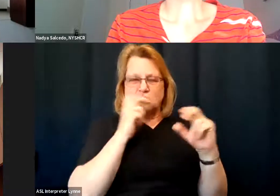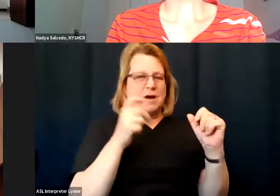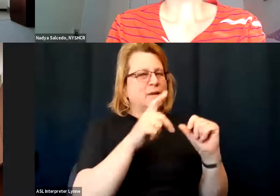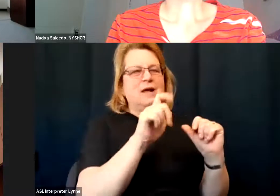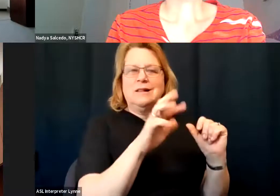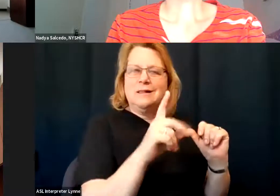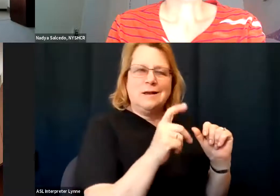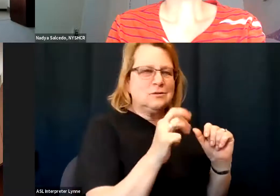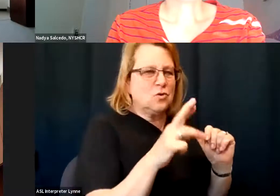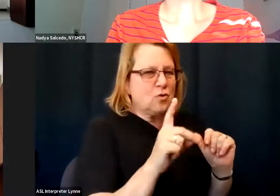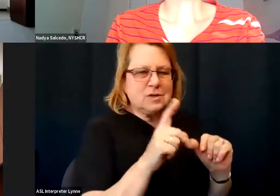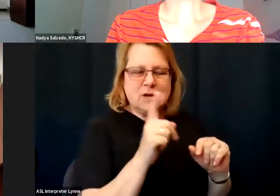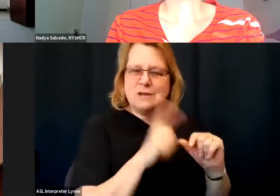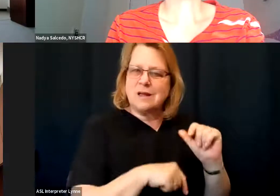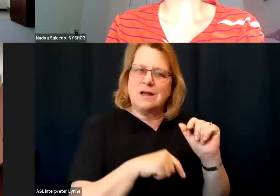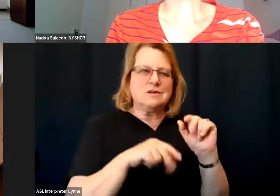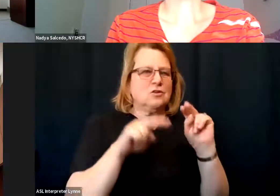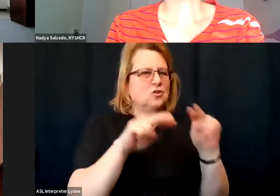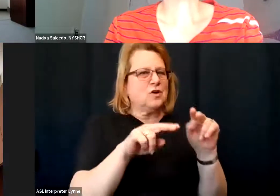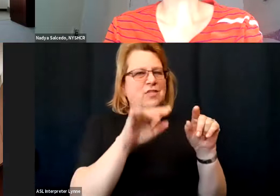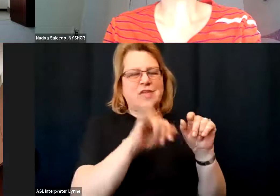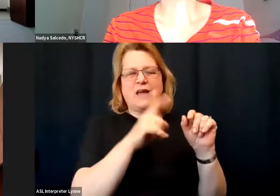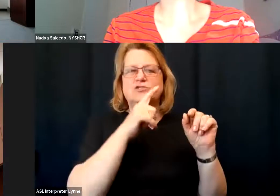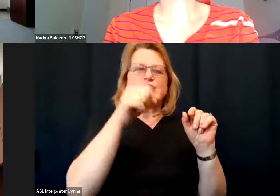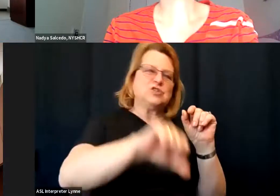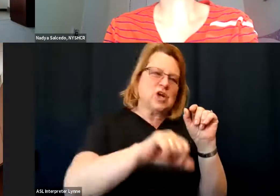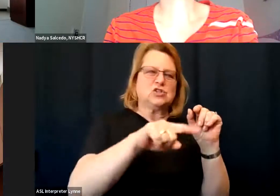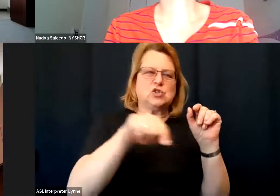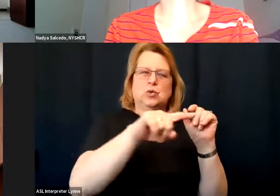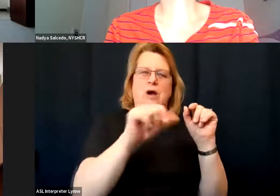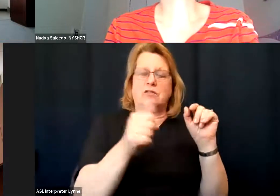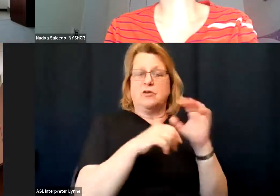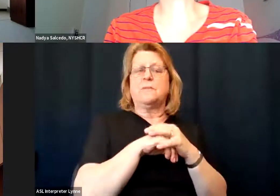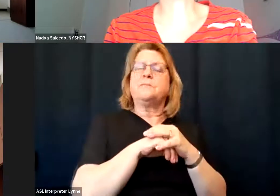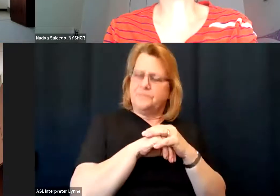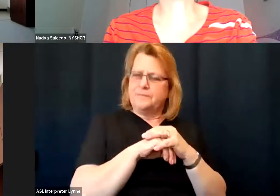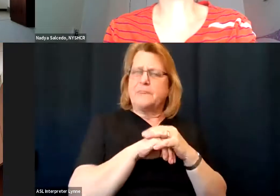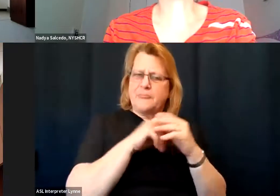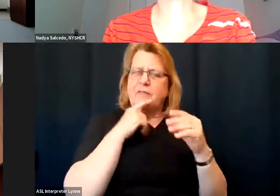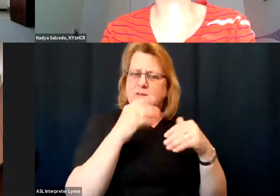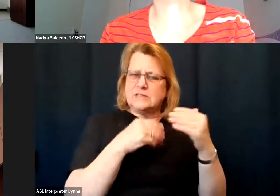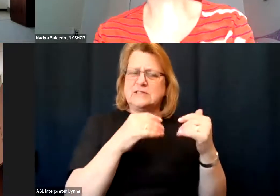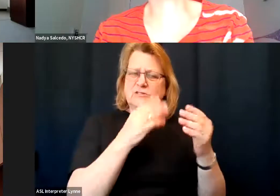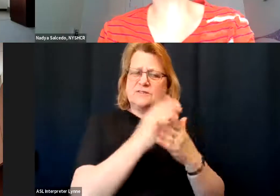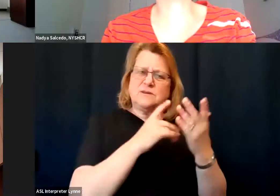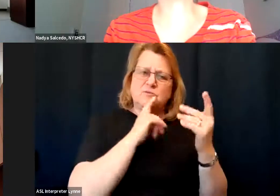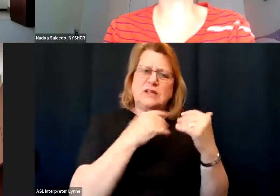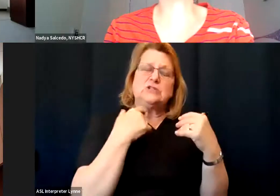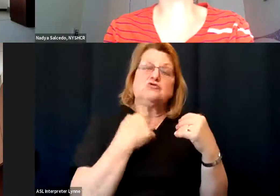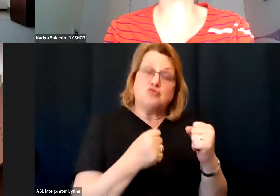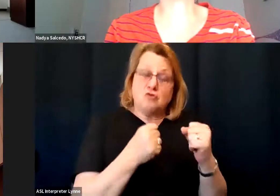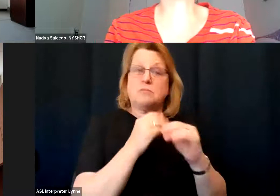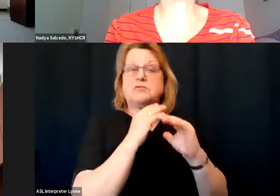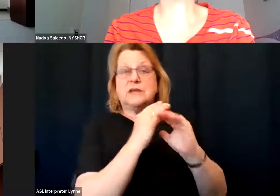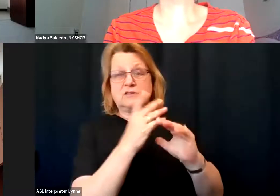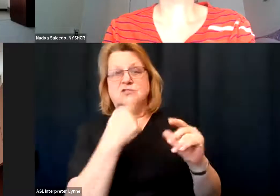to count that in rejecting you. So there's a series of really strong protections that we really believe